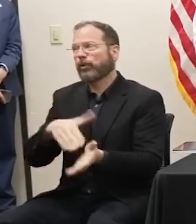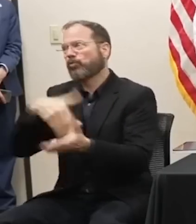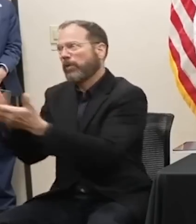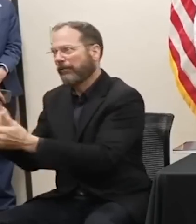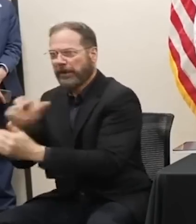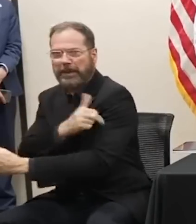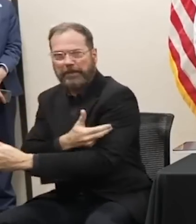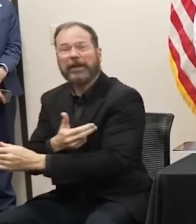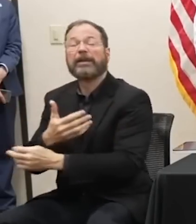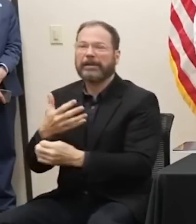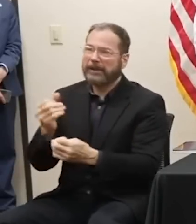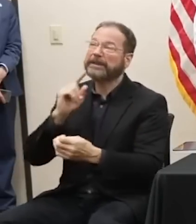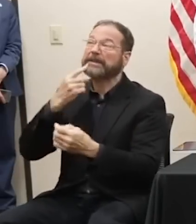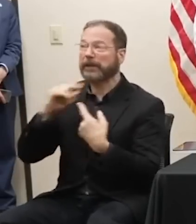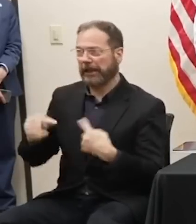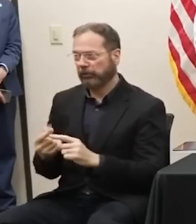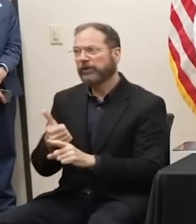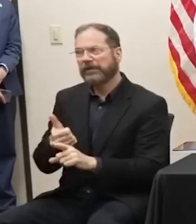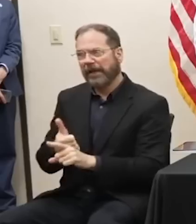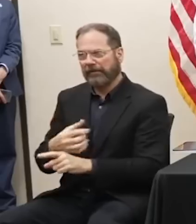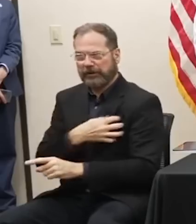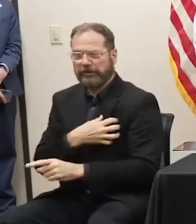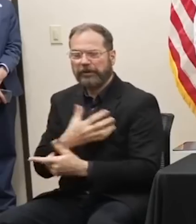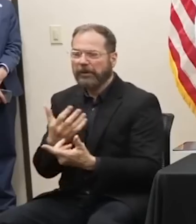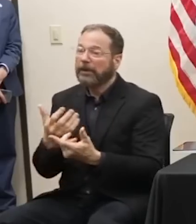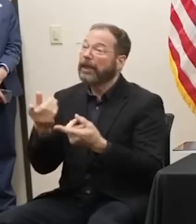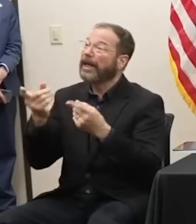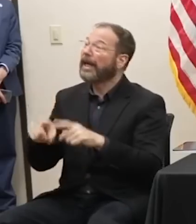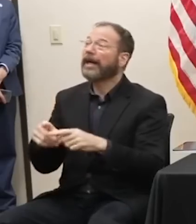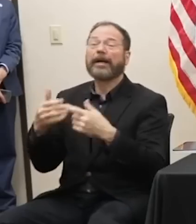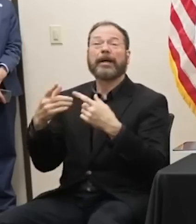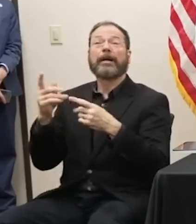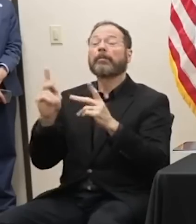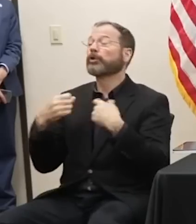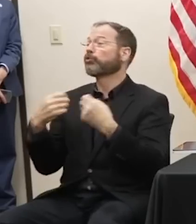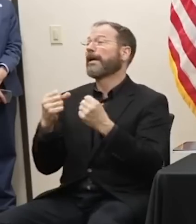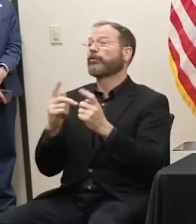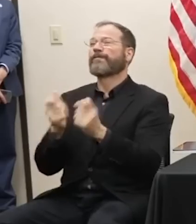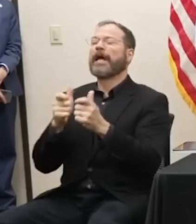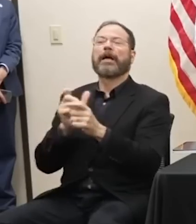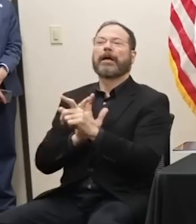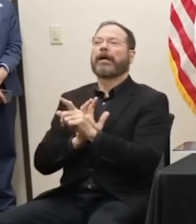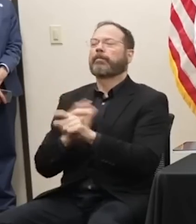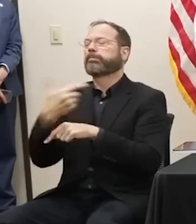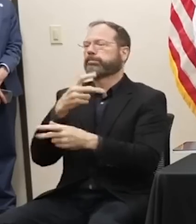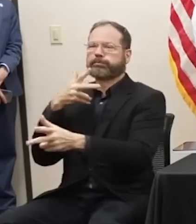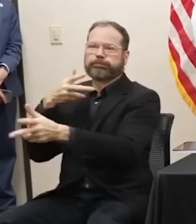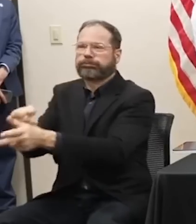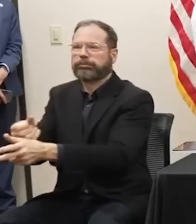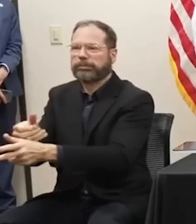and he's certainly has some serious injuries because a person was driving too fast for the conditions, lost control of the vehicle, and ran into our